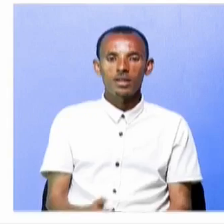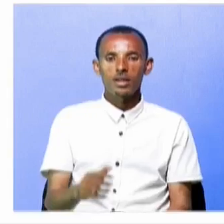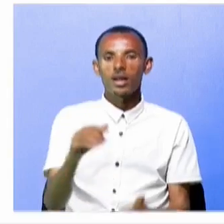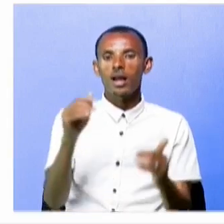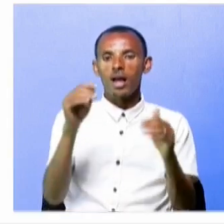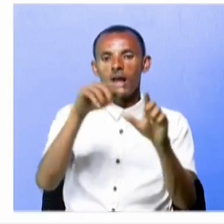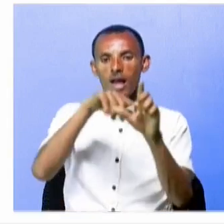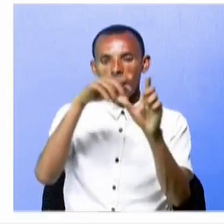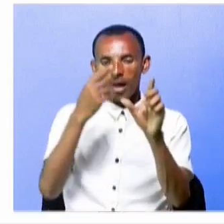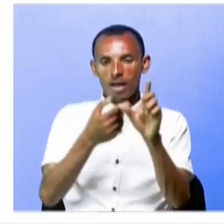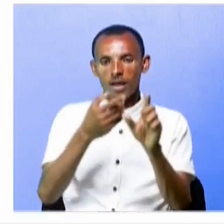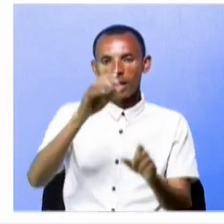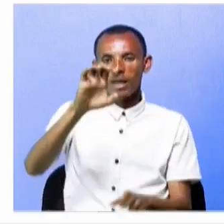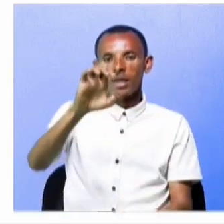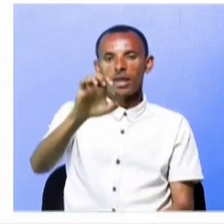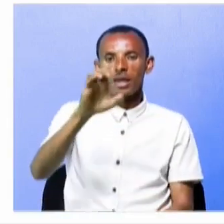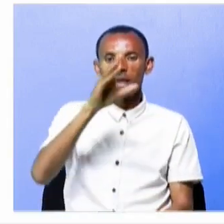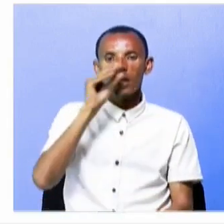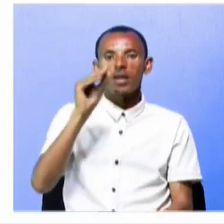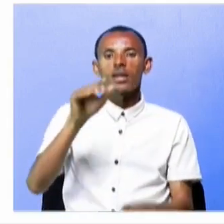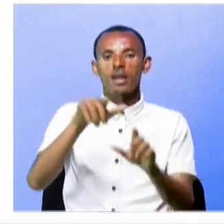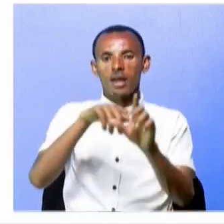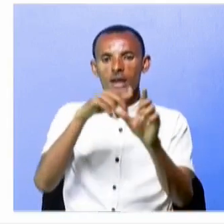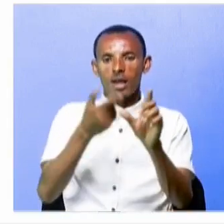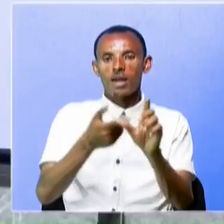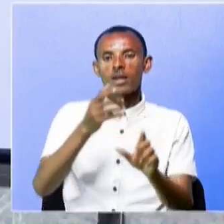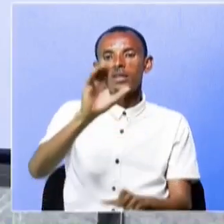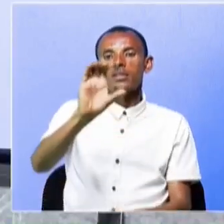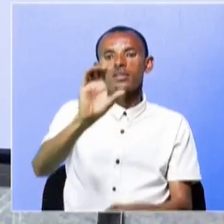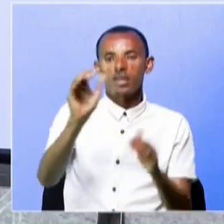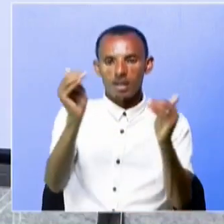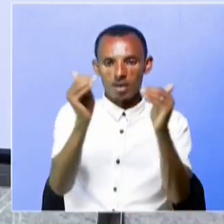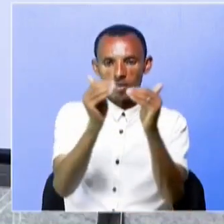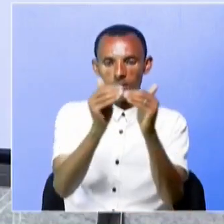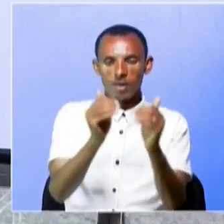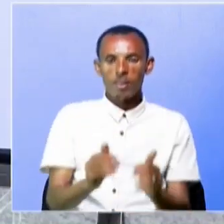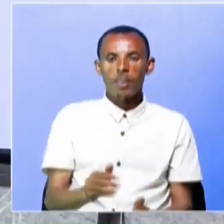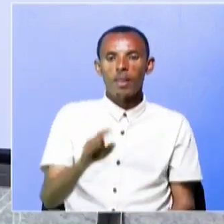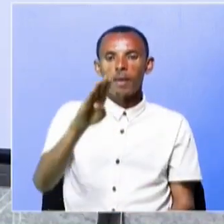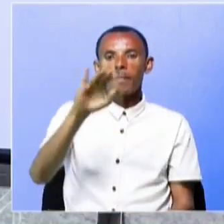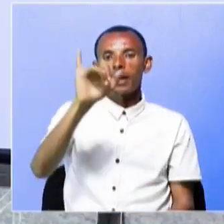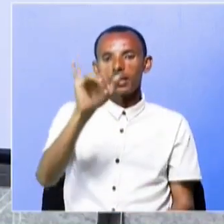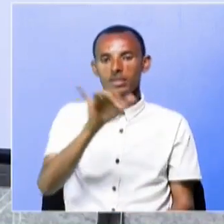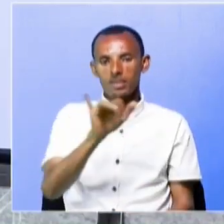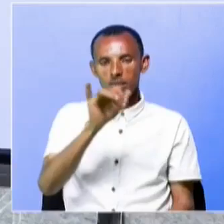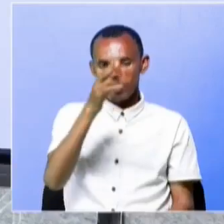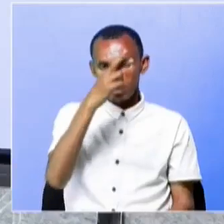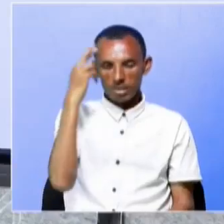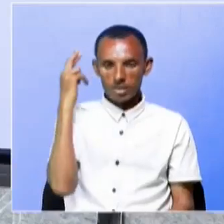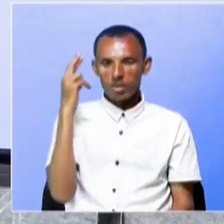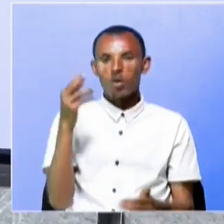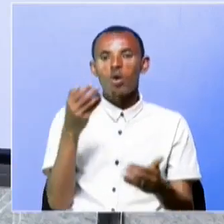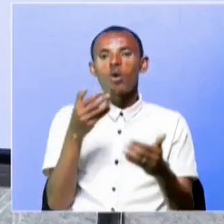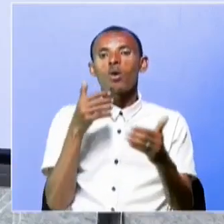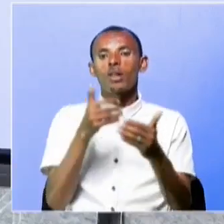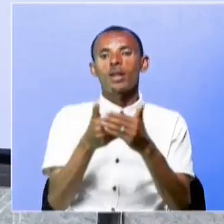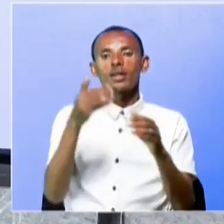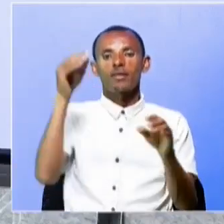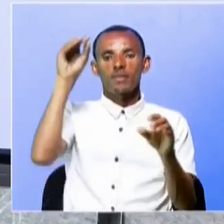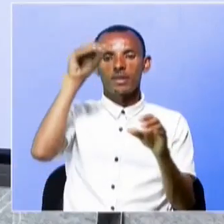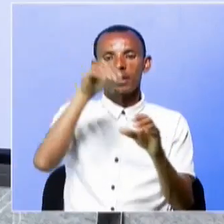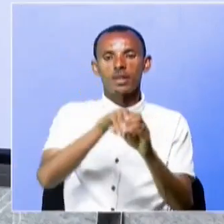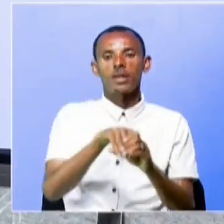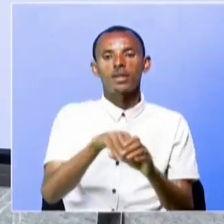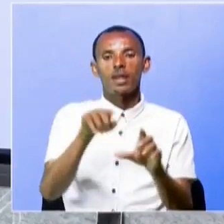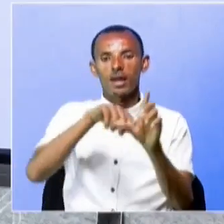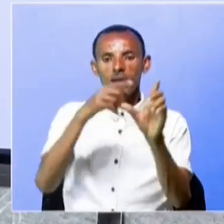and angle C are congruent by the same reasoning, by alternate interior angles are